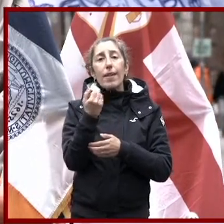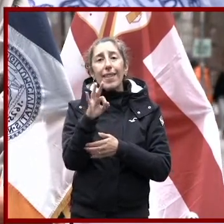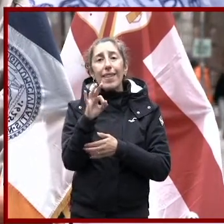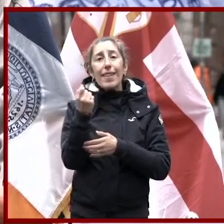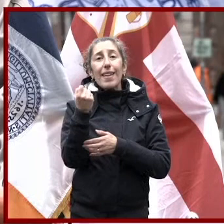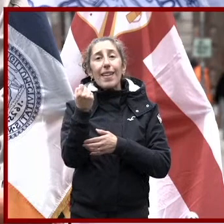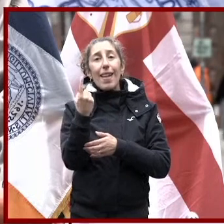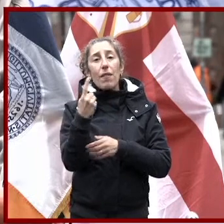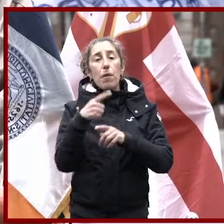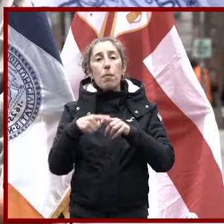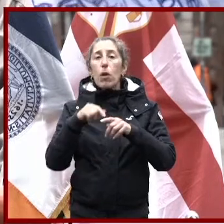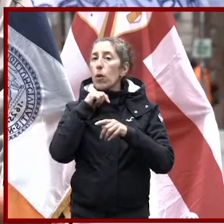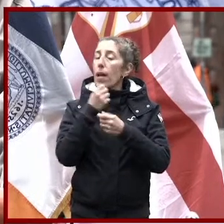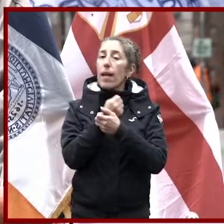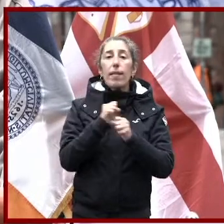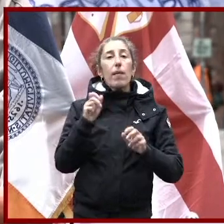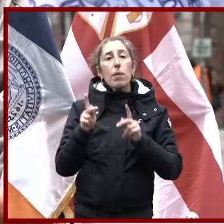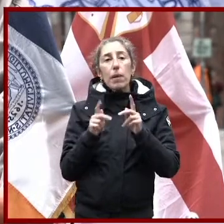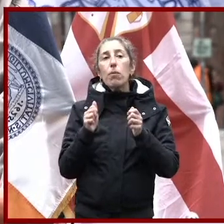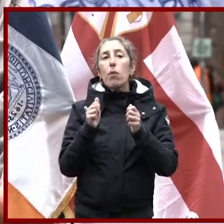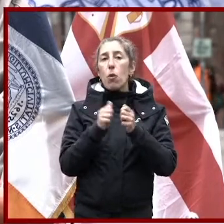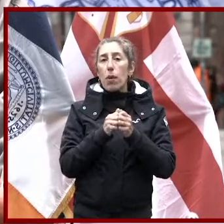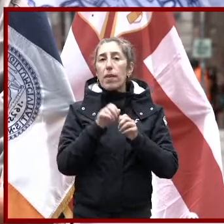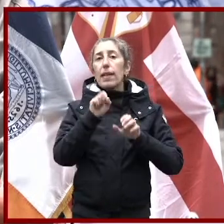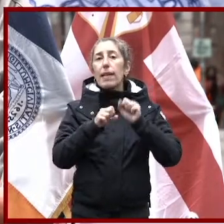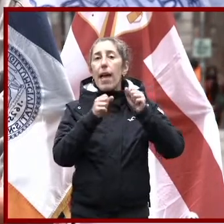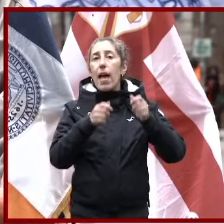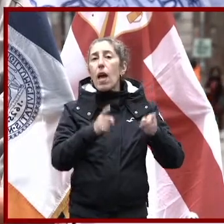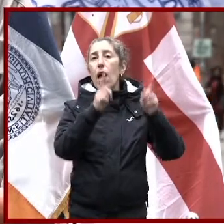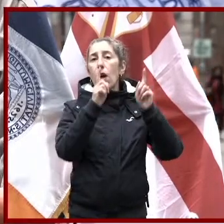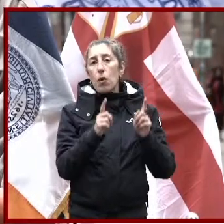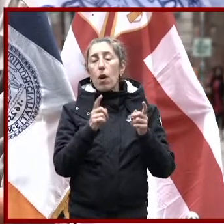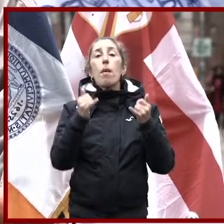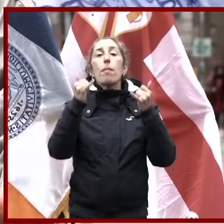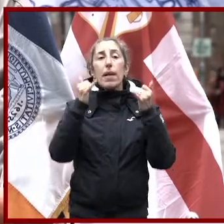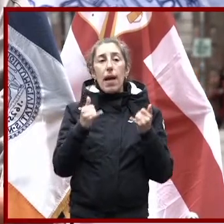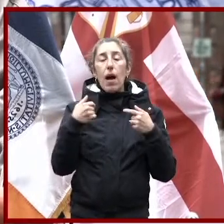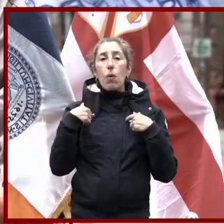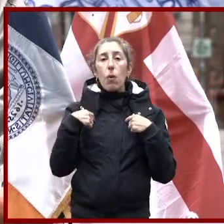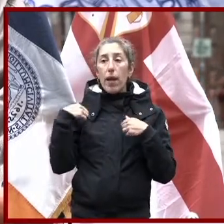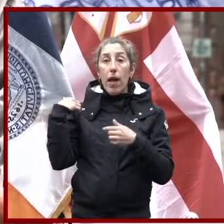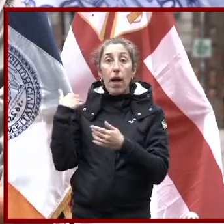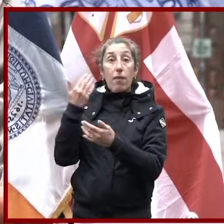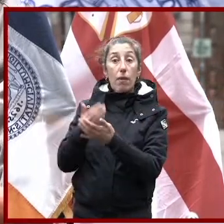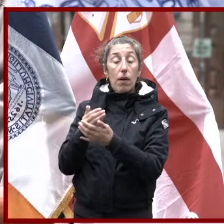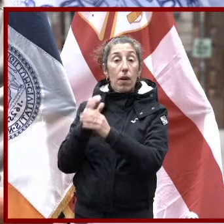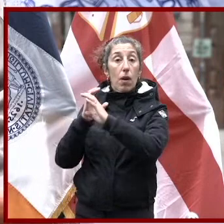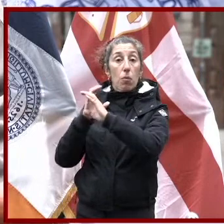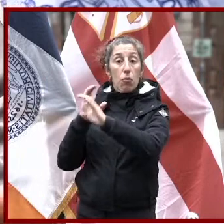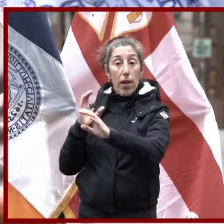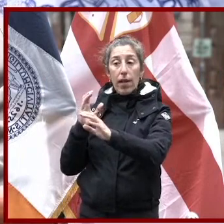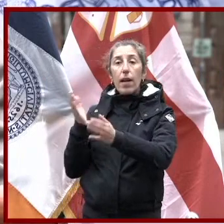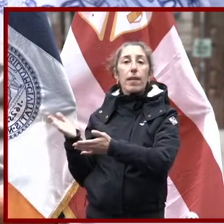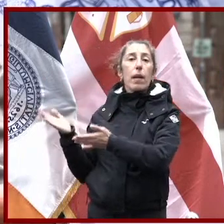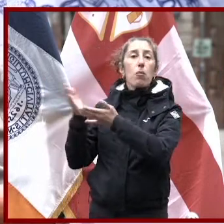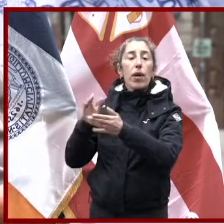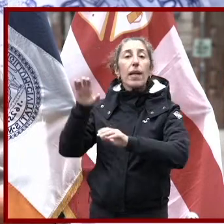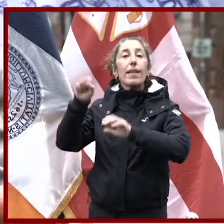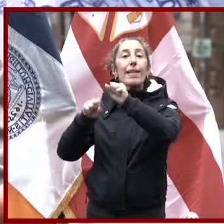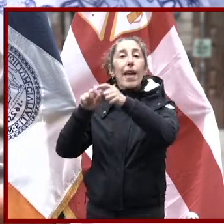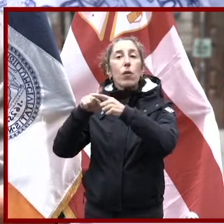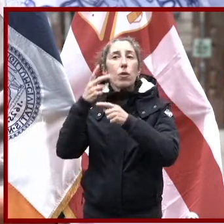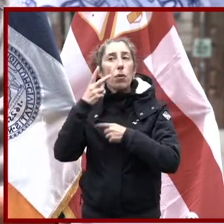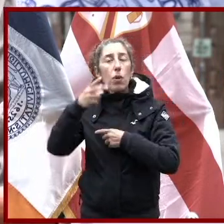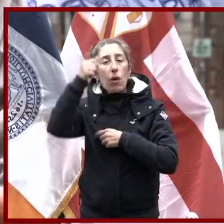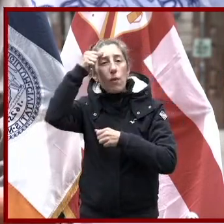in making this a very meaningful part of our ceremony. What I'd like to do is to introduce the Chief Inspector, Jesus Martinez, from